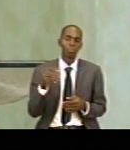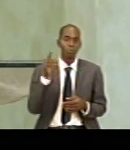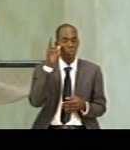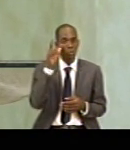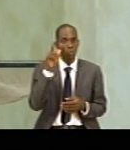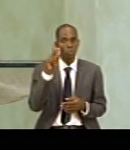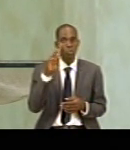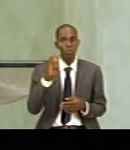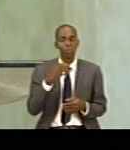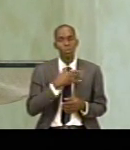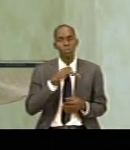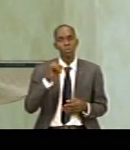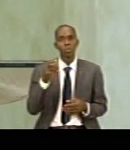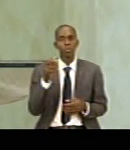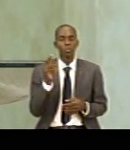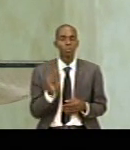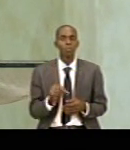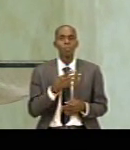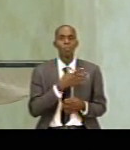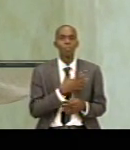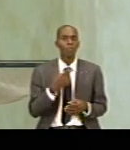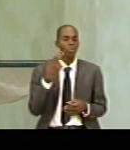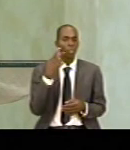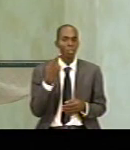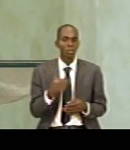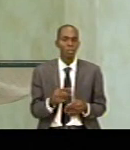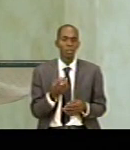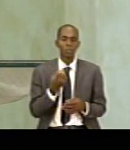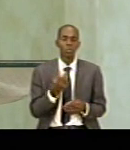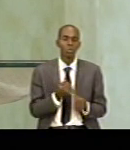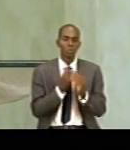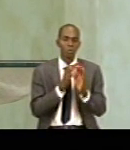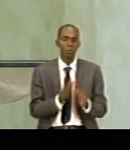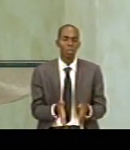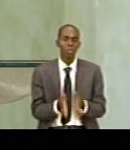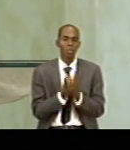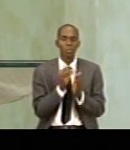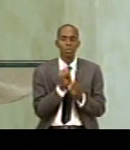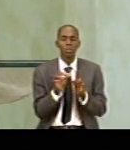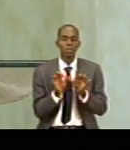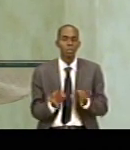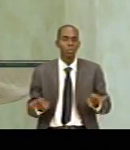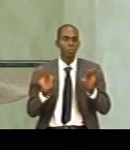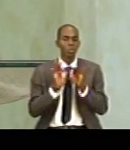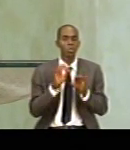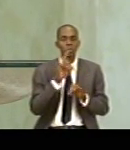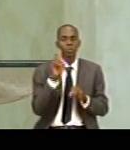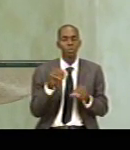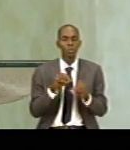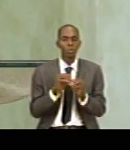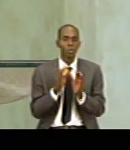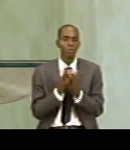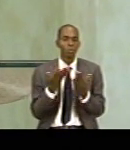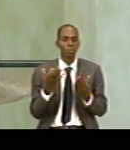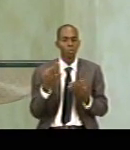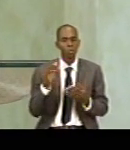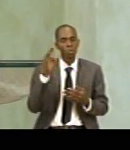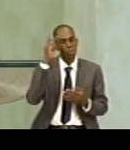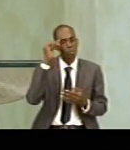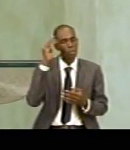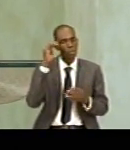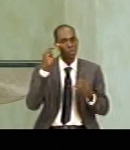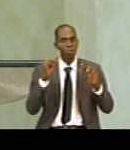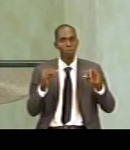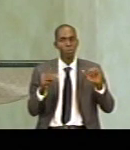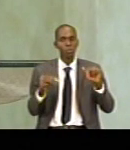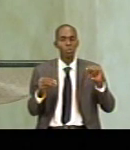a pertinent question asked by his disciples. In Matthew chapter 14, in verse 5, "For